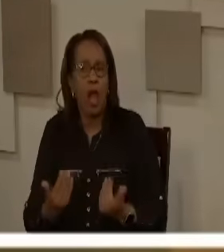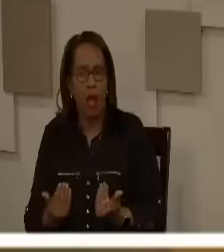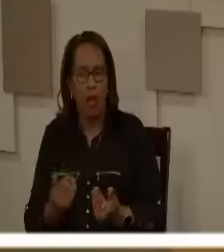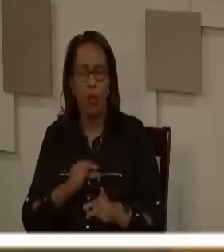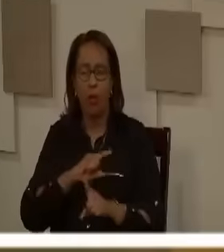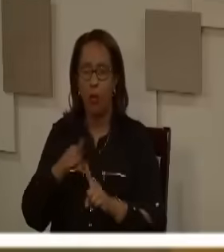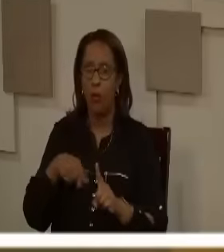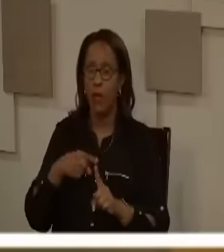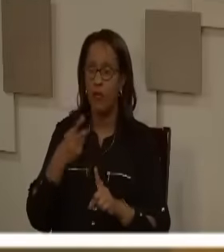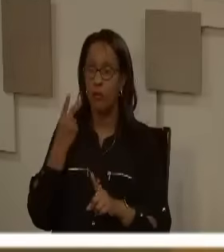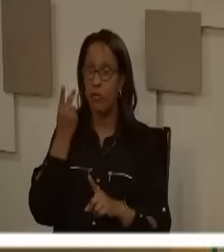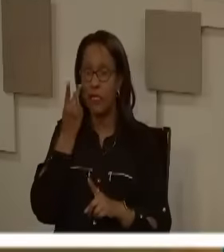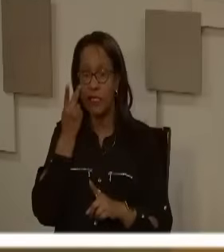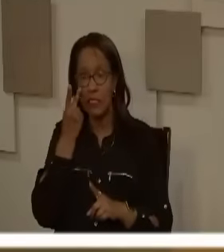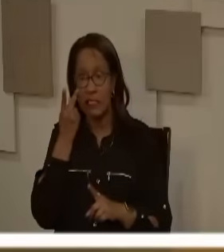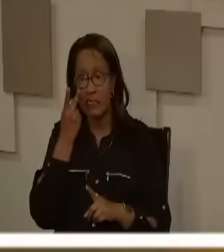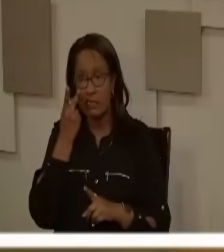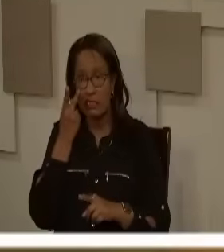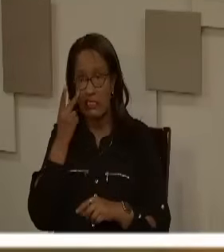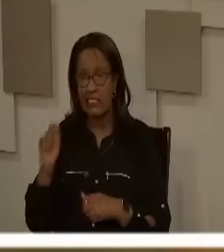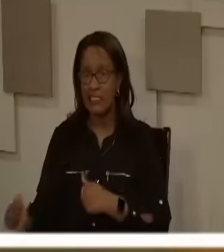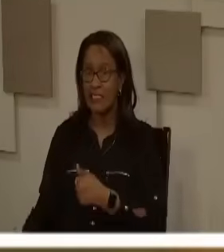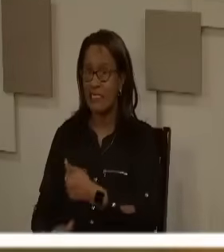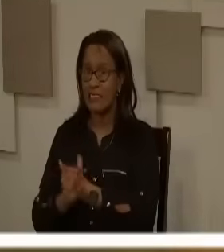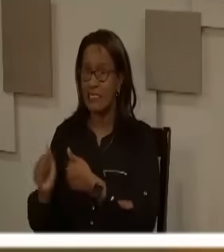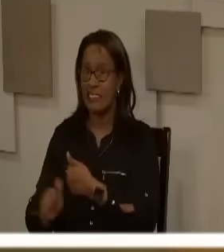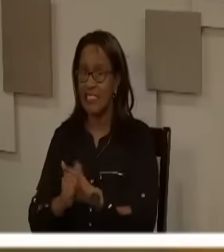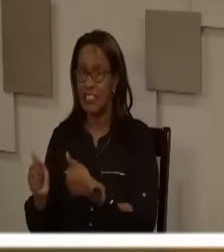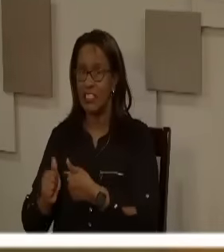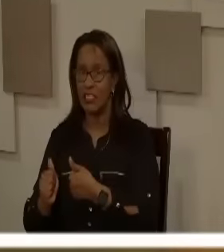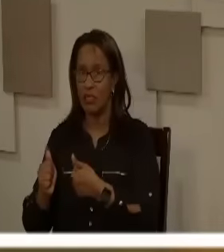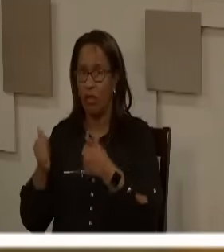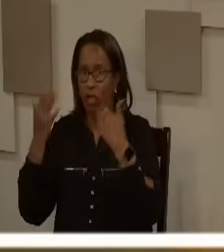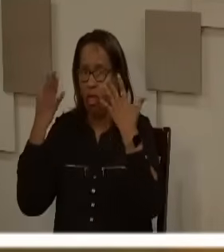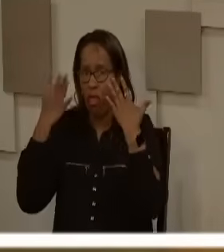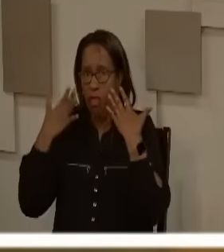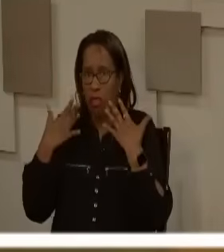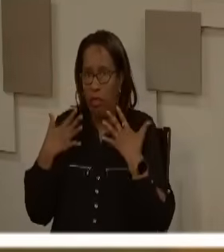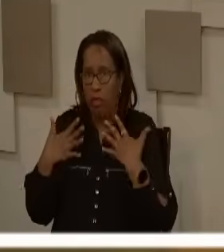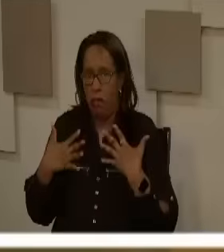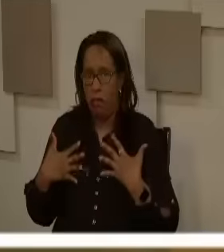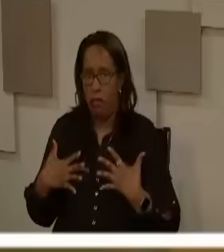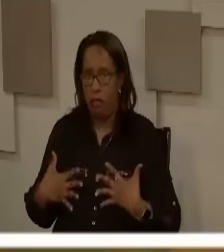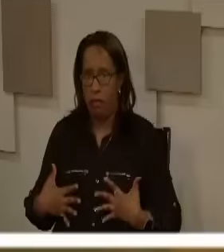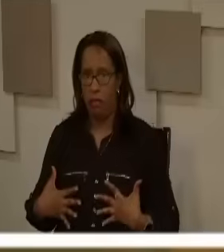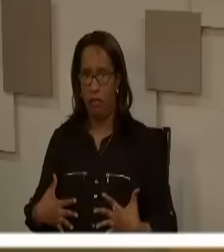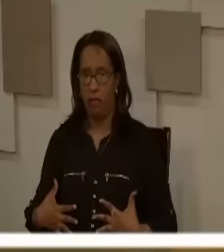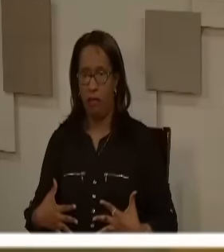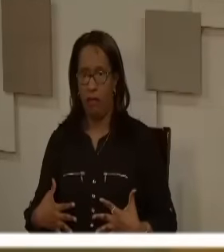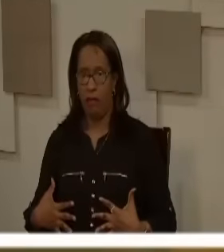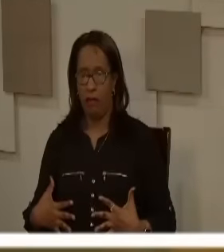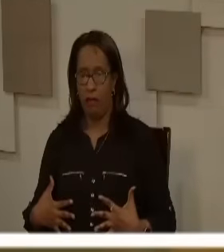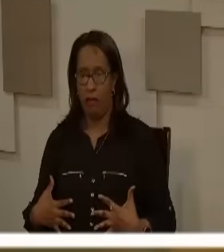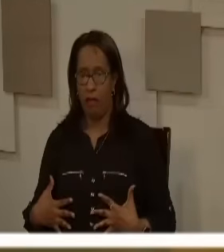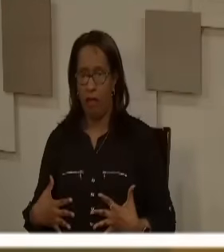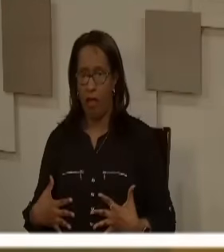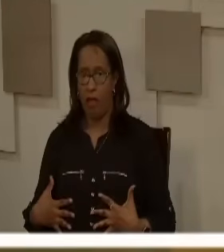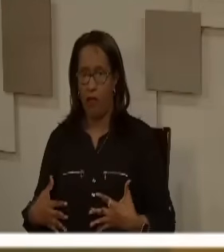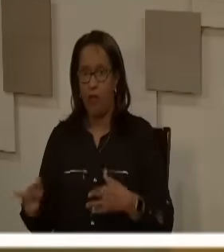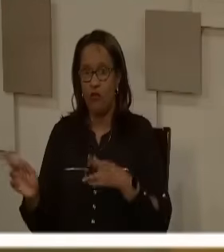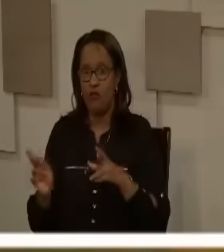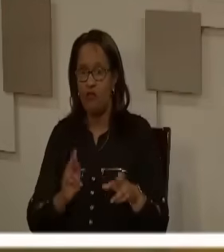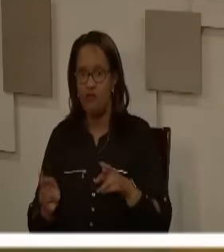see threat, all the higher functions shut down, and all the lower functions of fight or flight kick